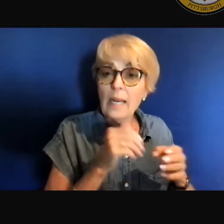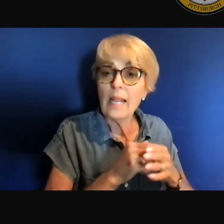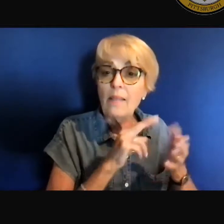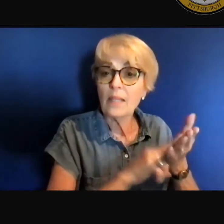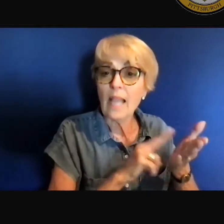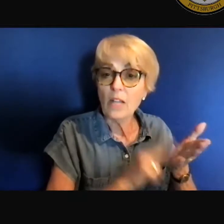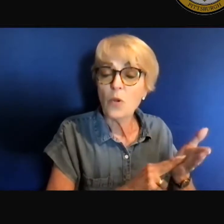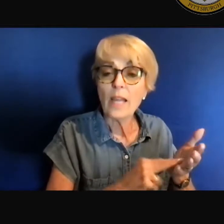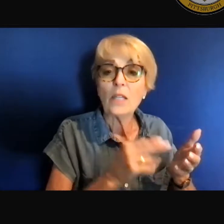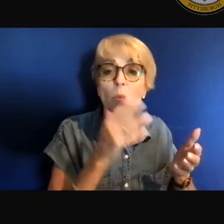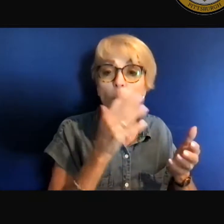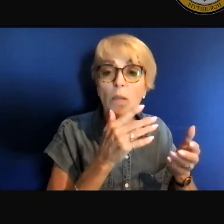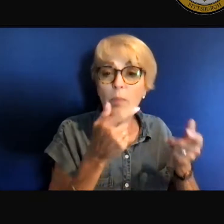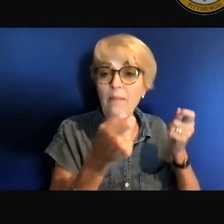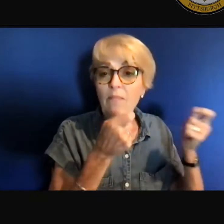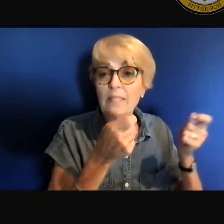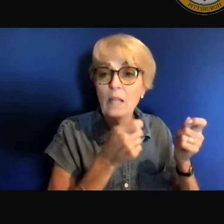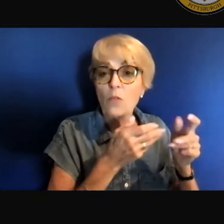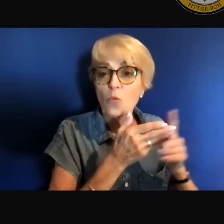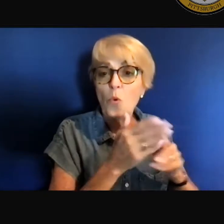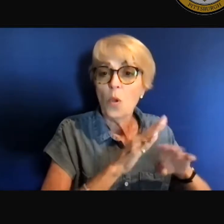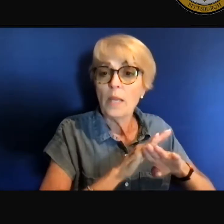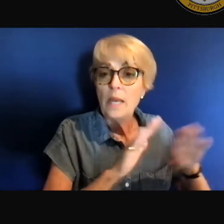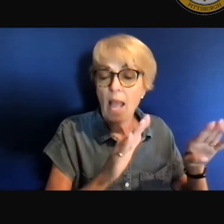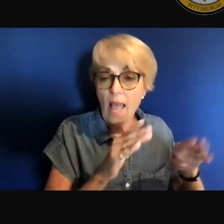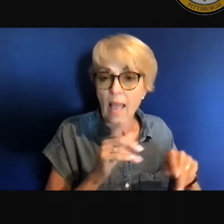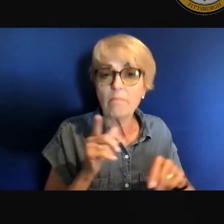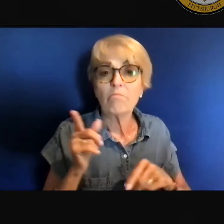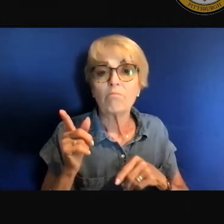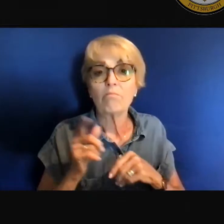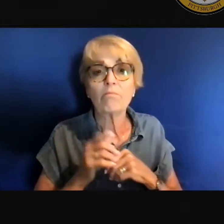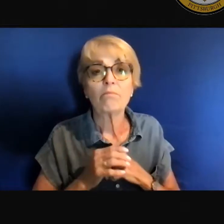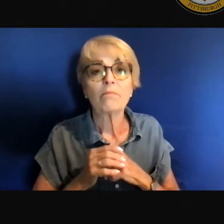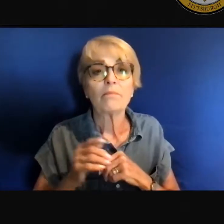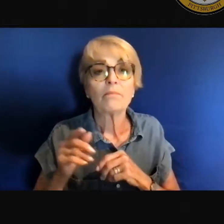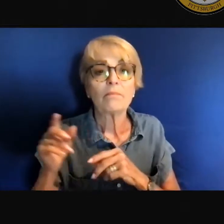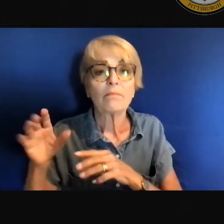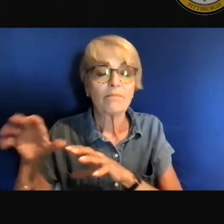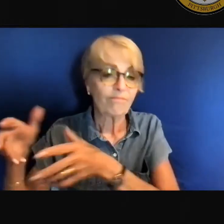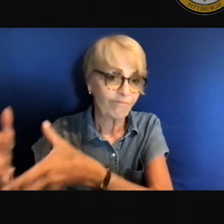by not commingling the roles.